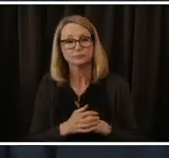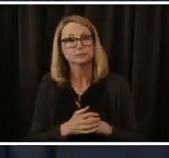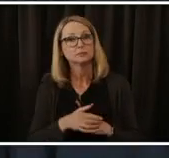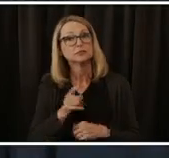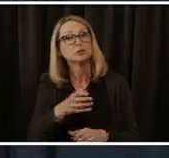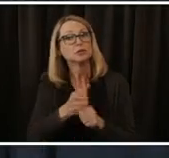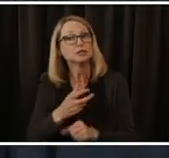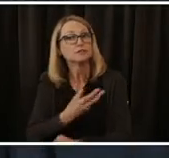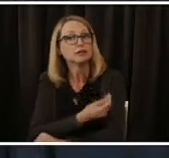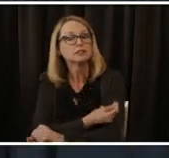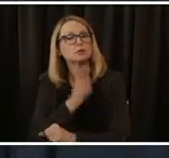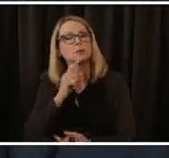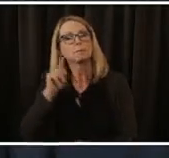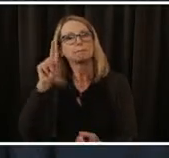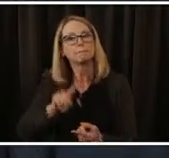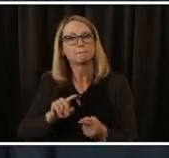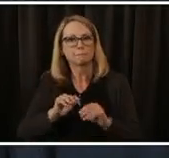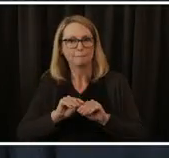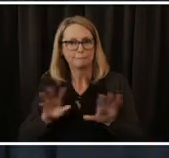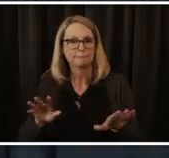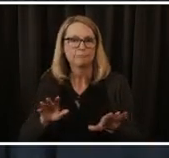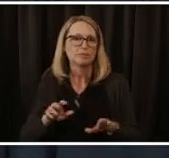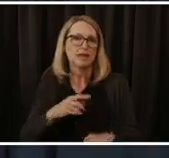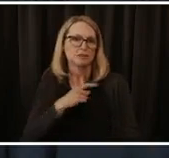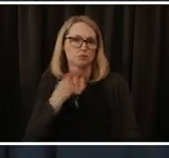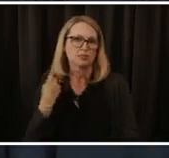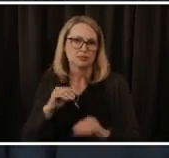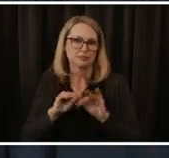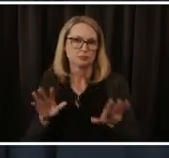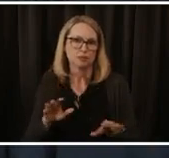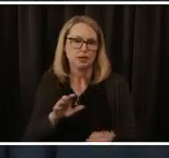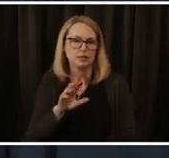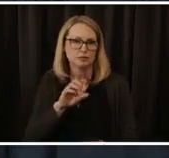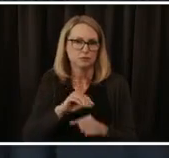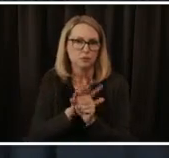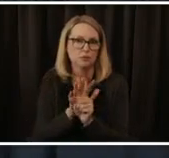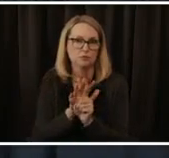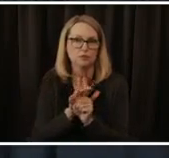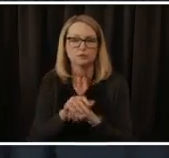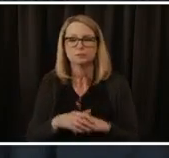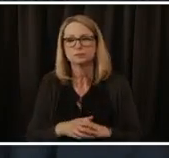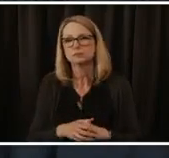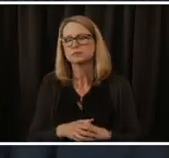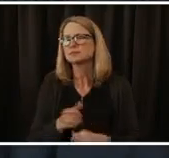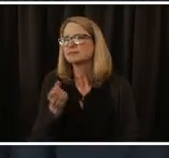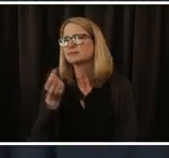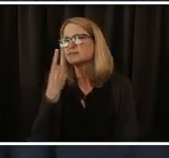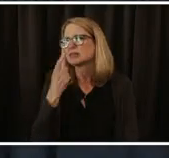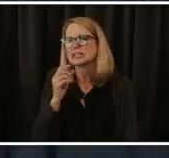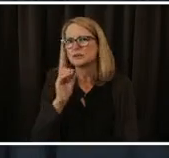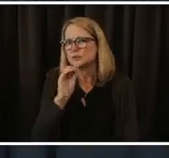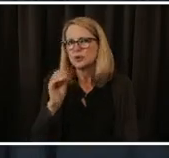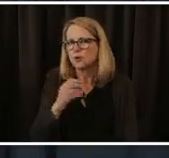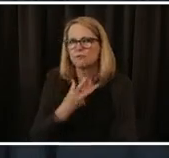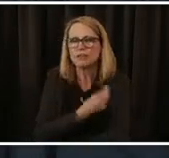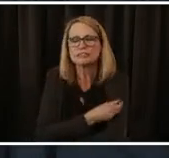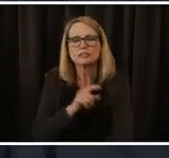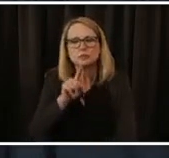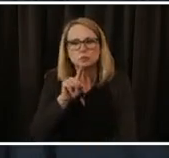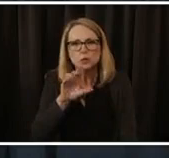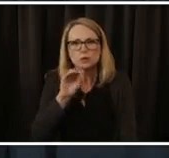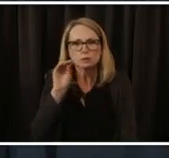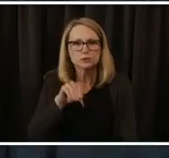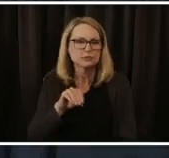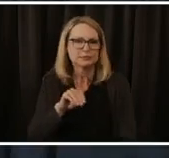the virus. And as we've said before, of course, no vaccine is 100% effective. Just